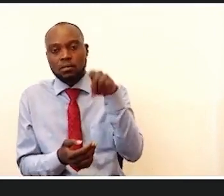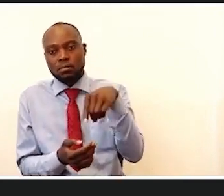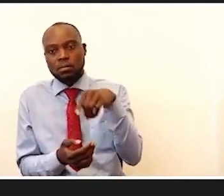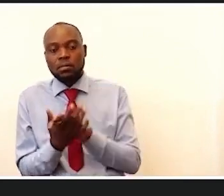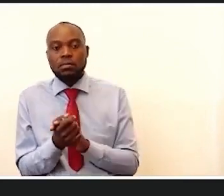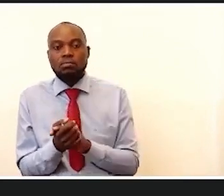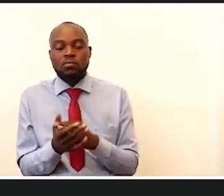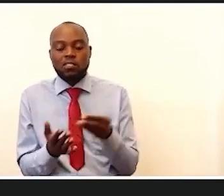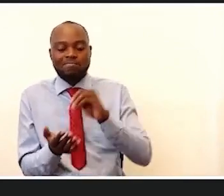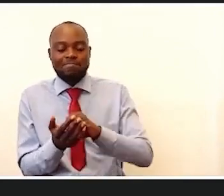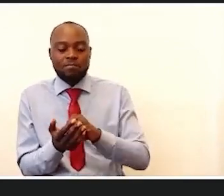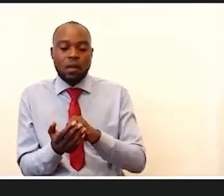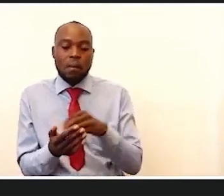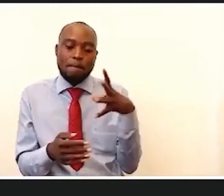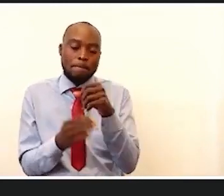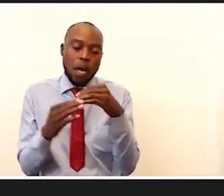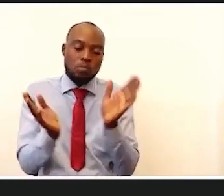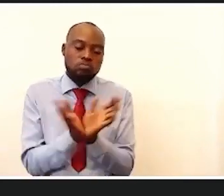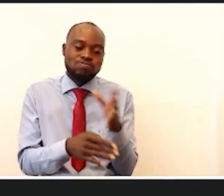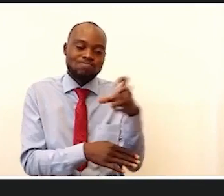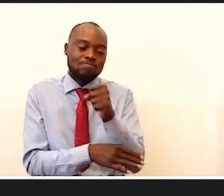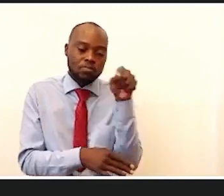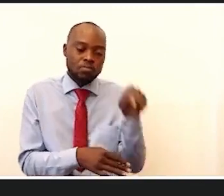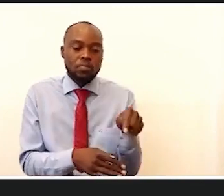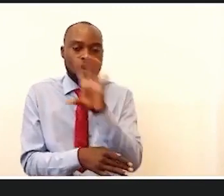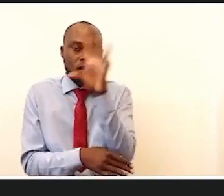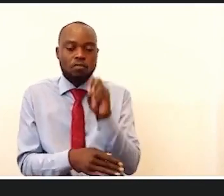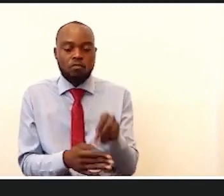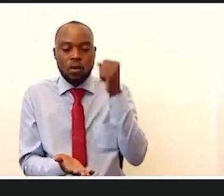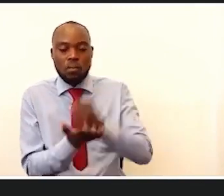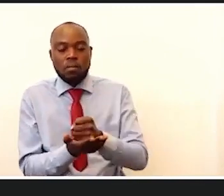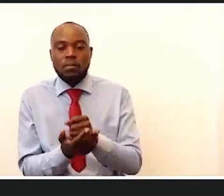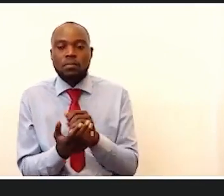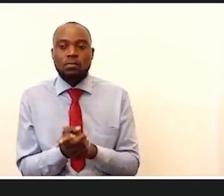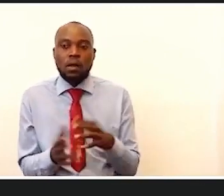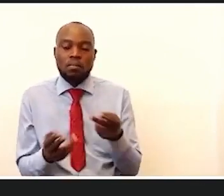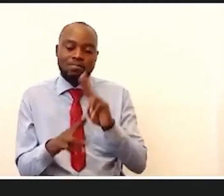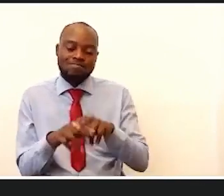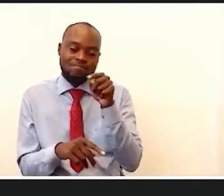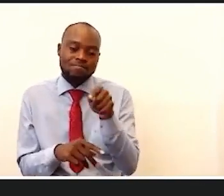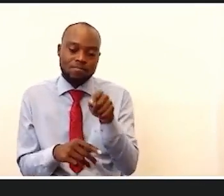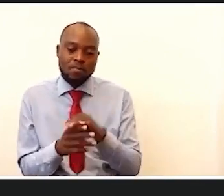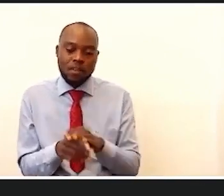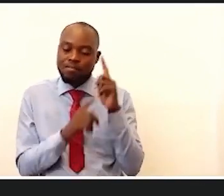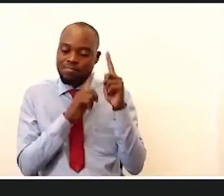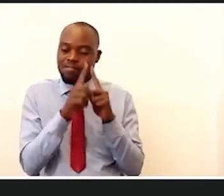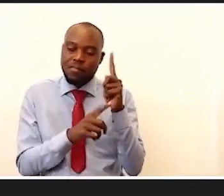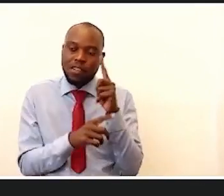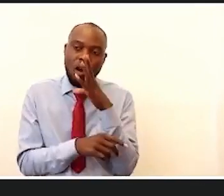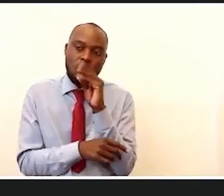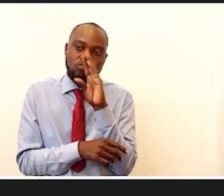existing institutions, Afrexim Bank came a bit later, but the ADB has been there. And I think it speaks to my